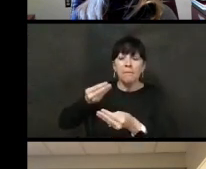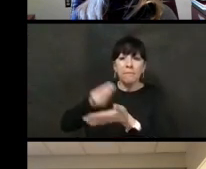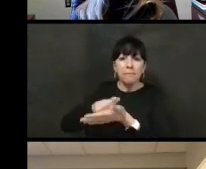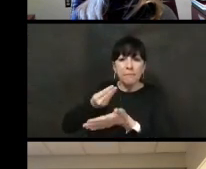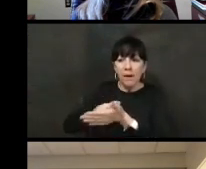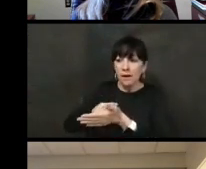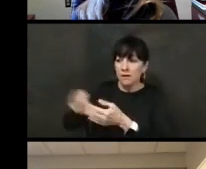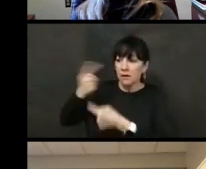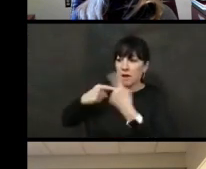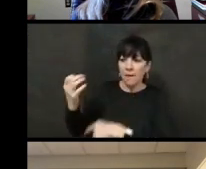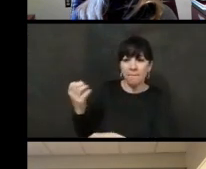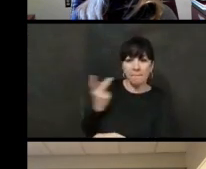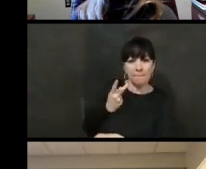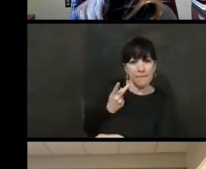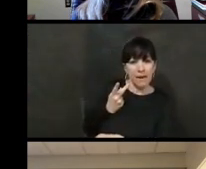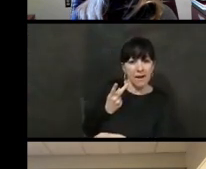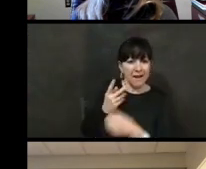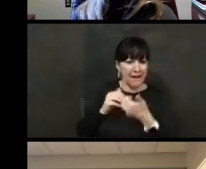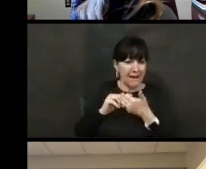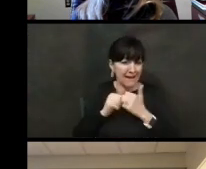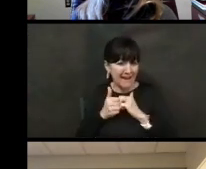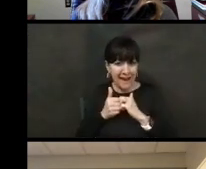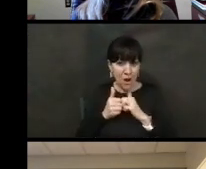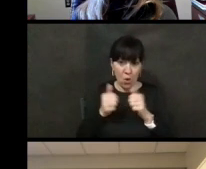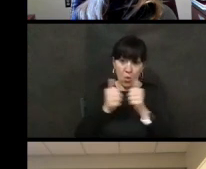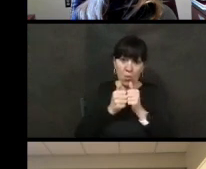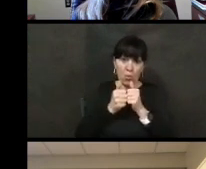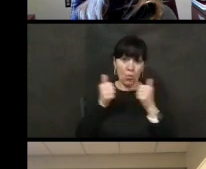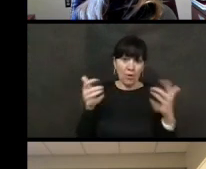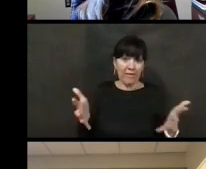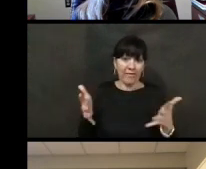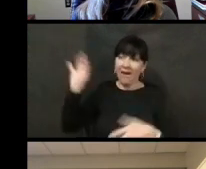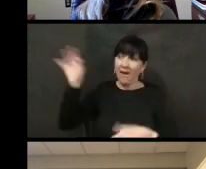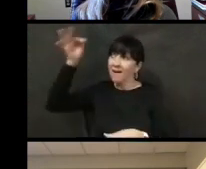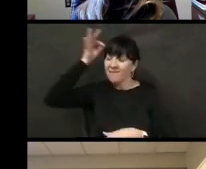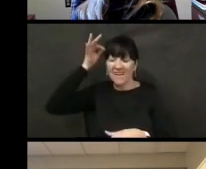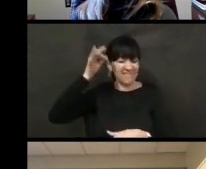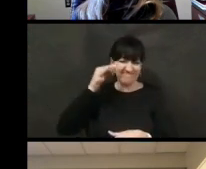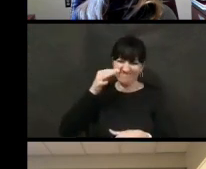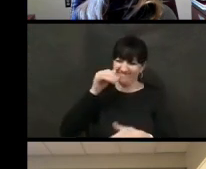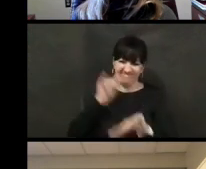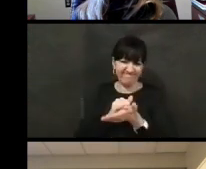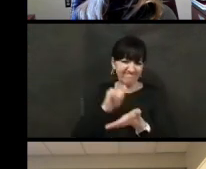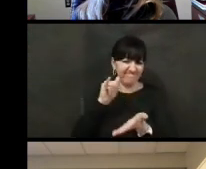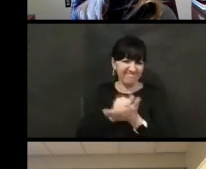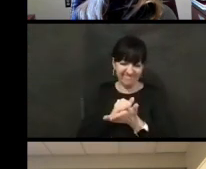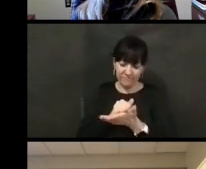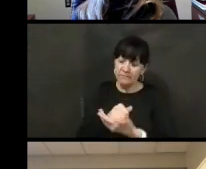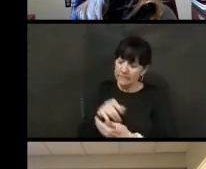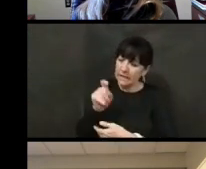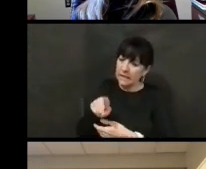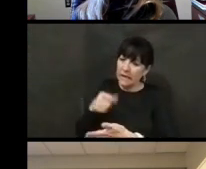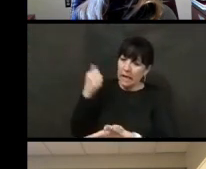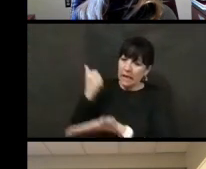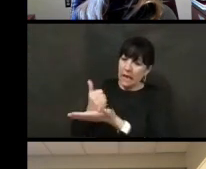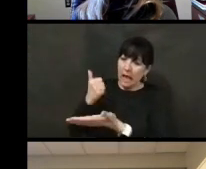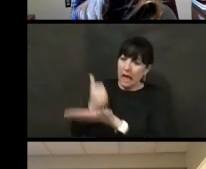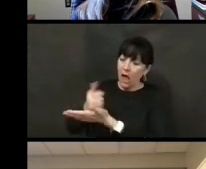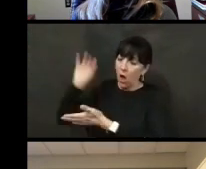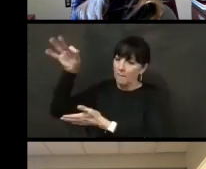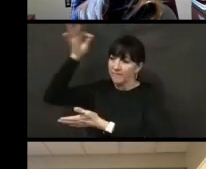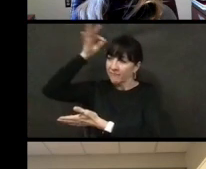that hopefully will provide other relief to state budgets as well. But again, we're nowhere near out of the woods when it comes